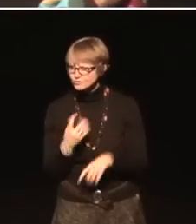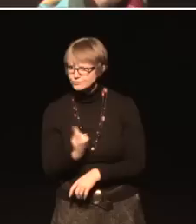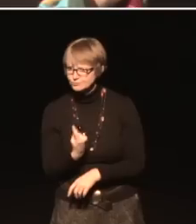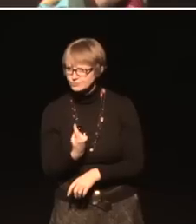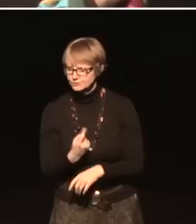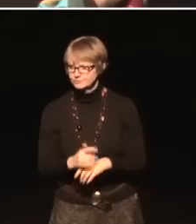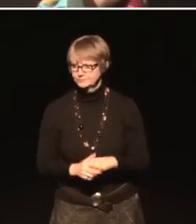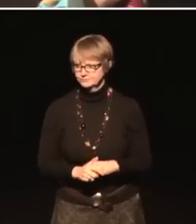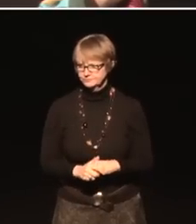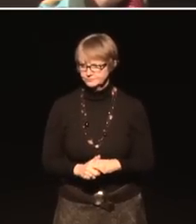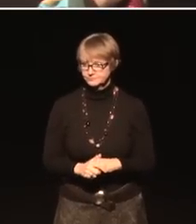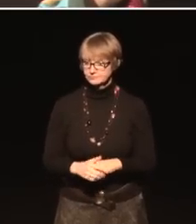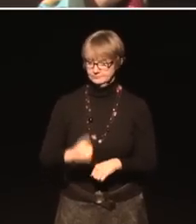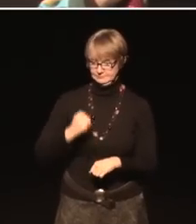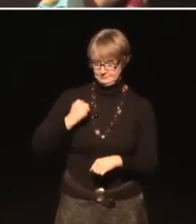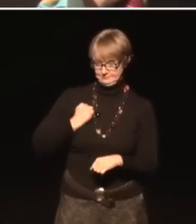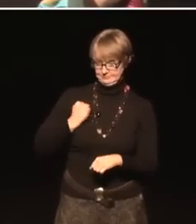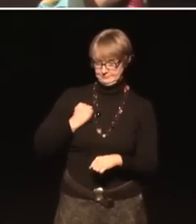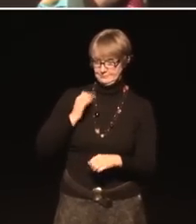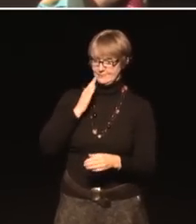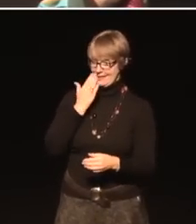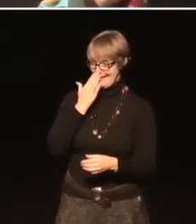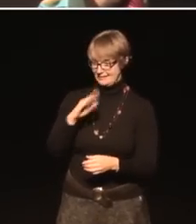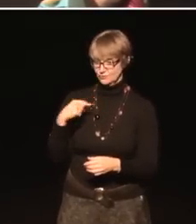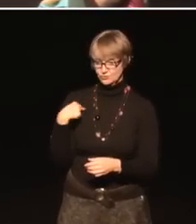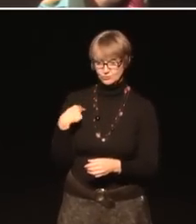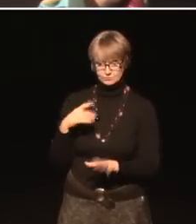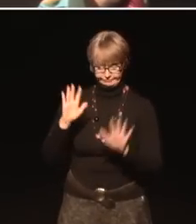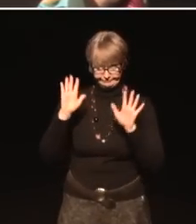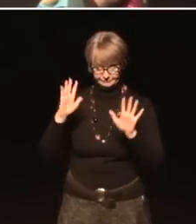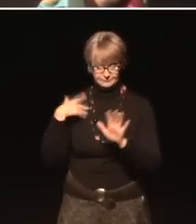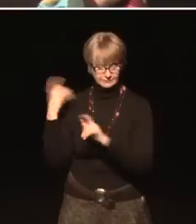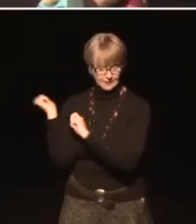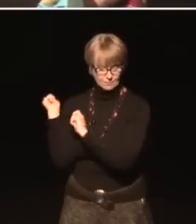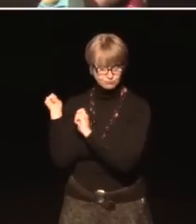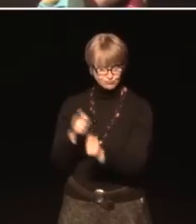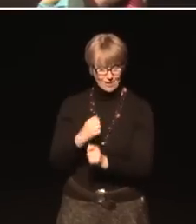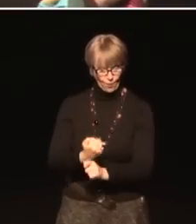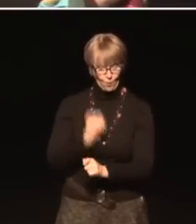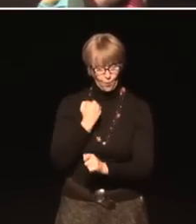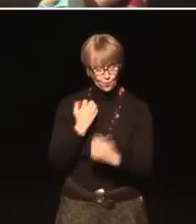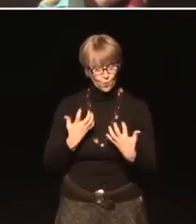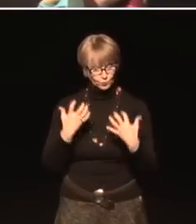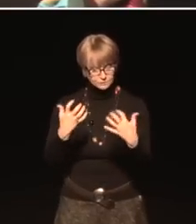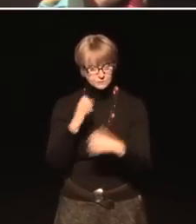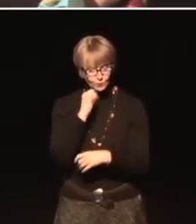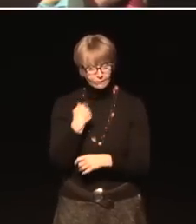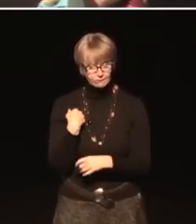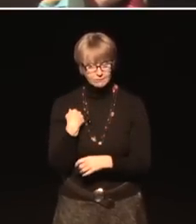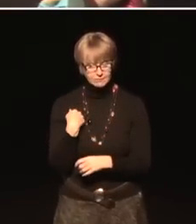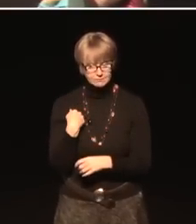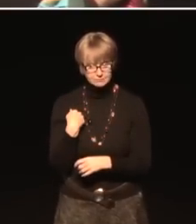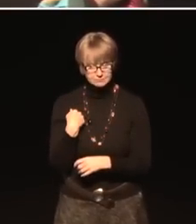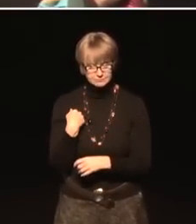So my attitude was, well, then I'll bring an audience, is really what it is. And